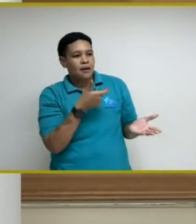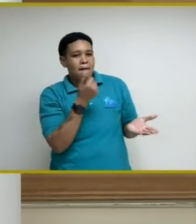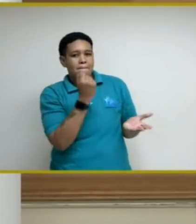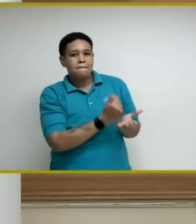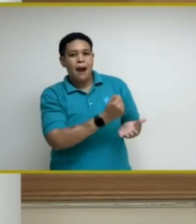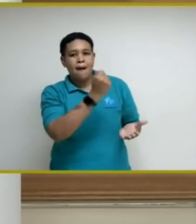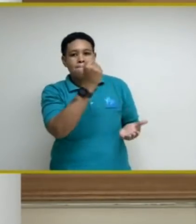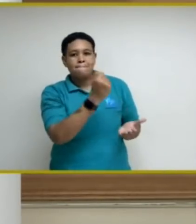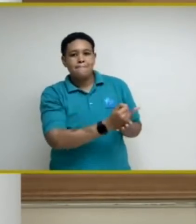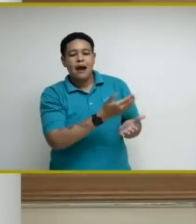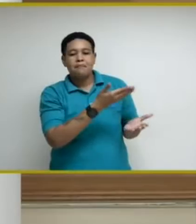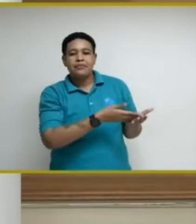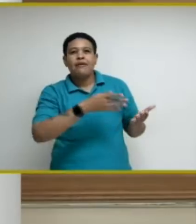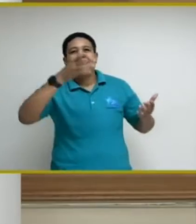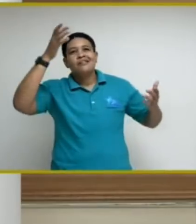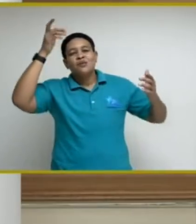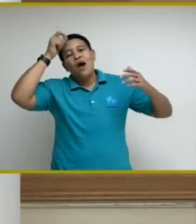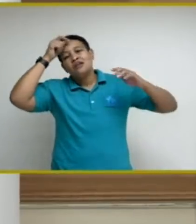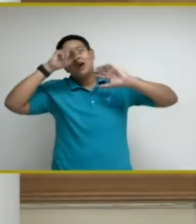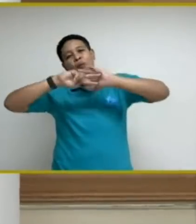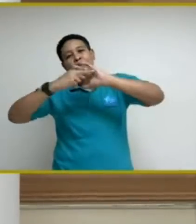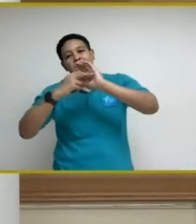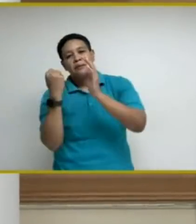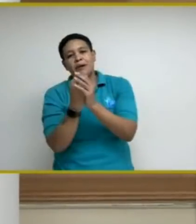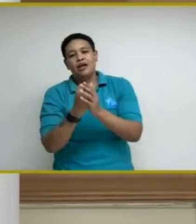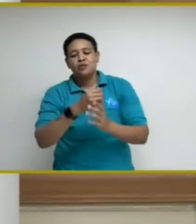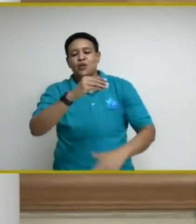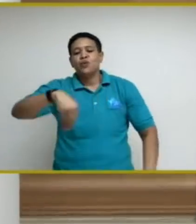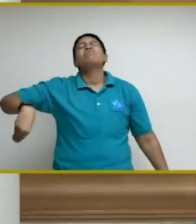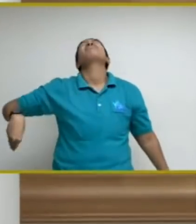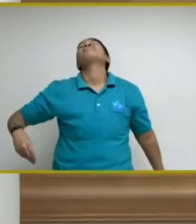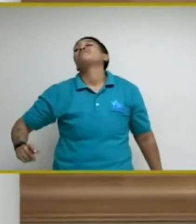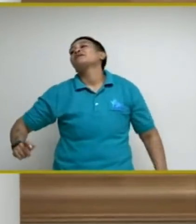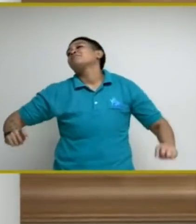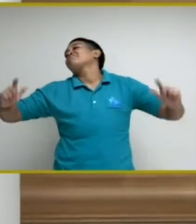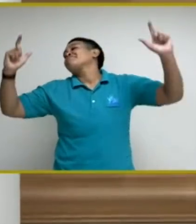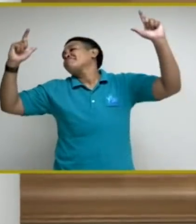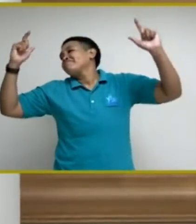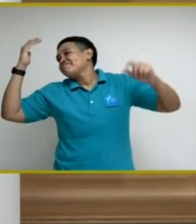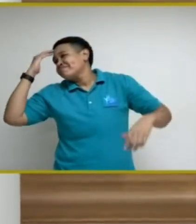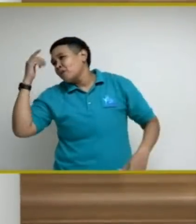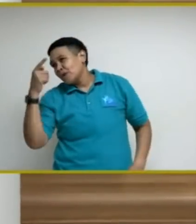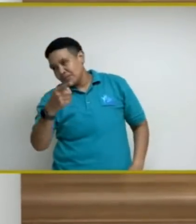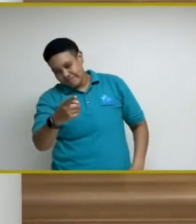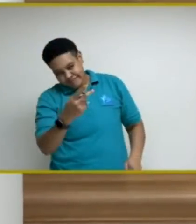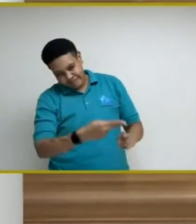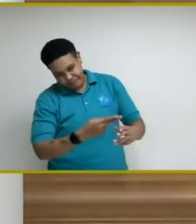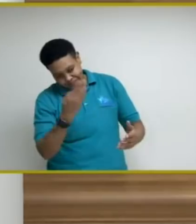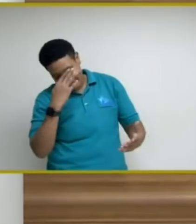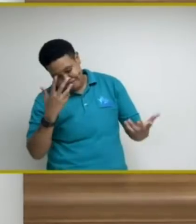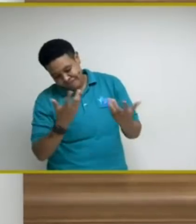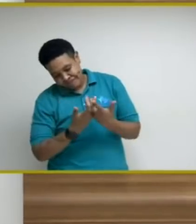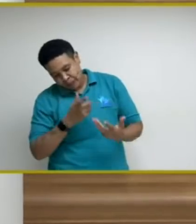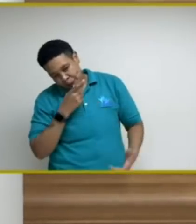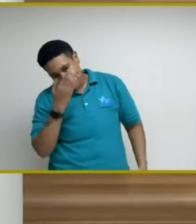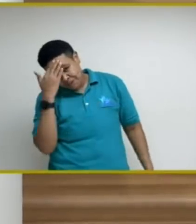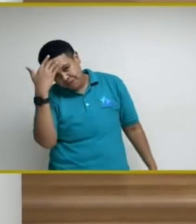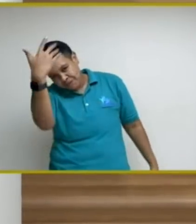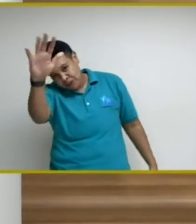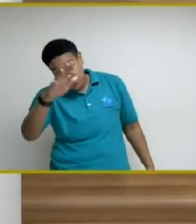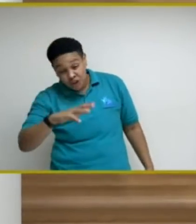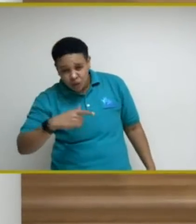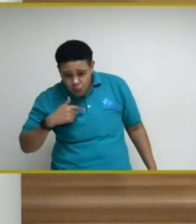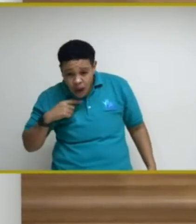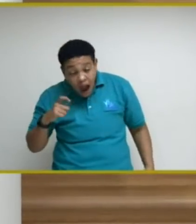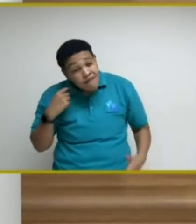card or vaccine passport would look like. We have to move there, and we have said so.